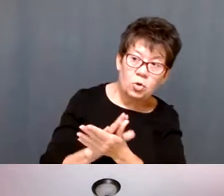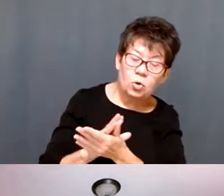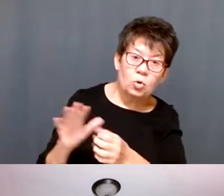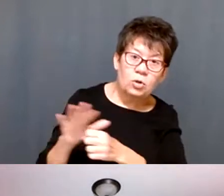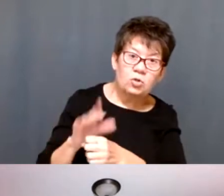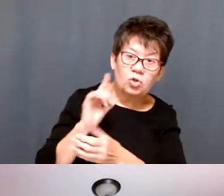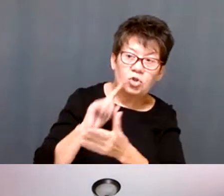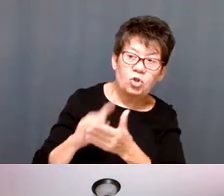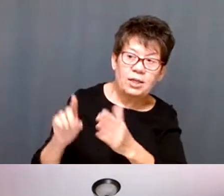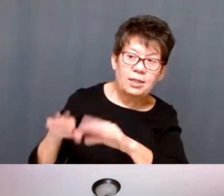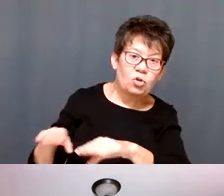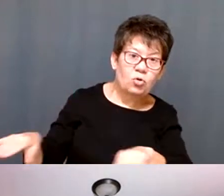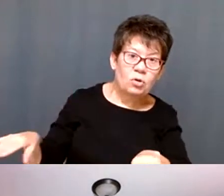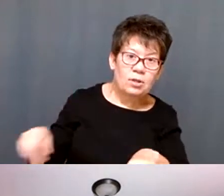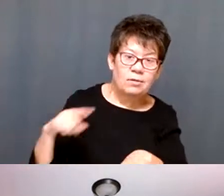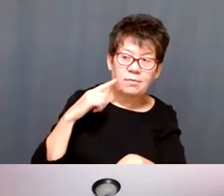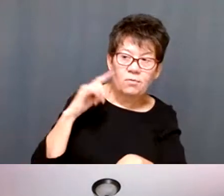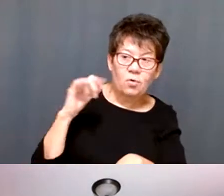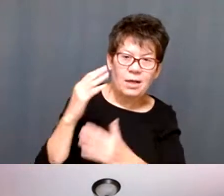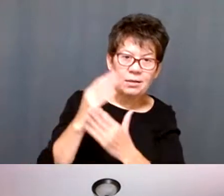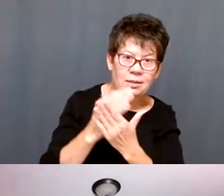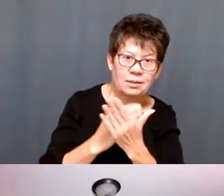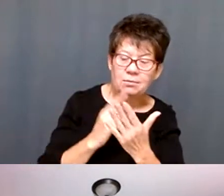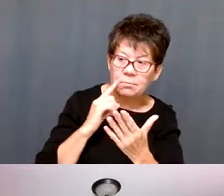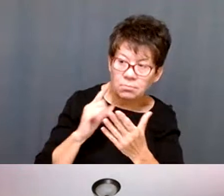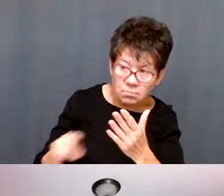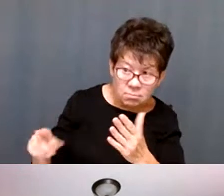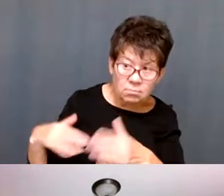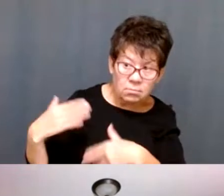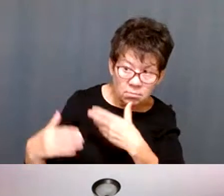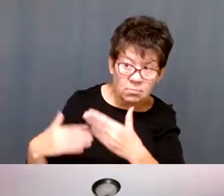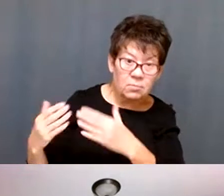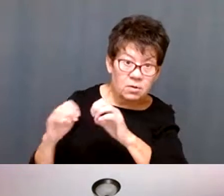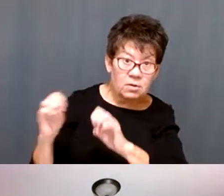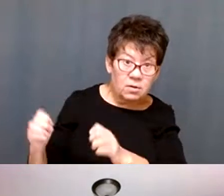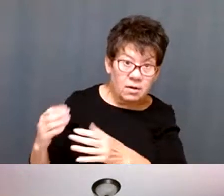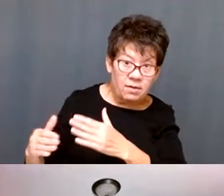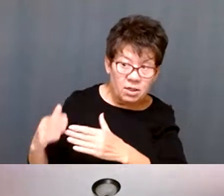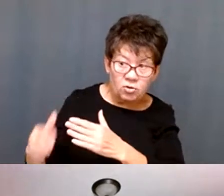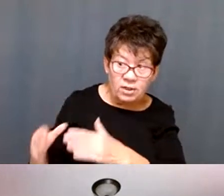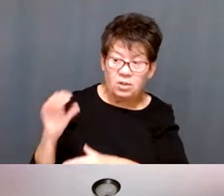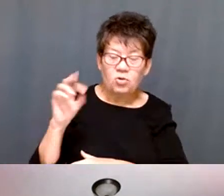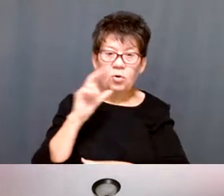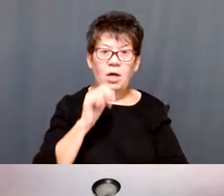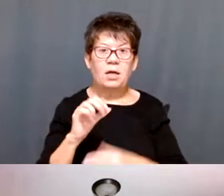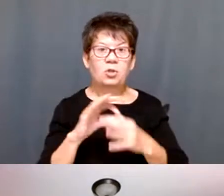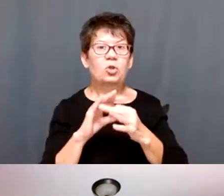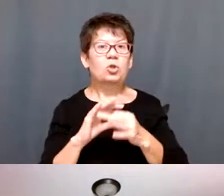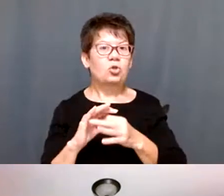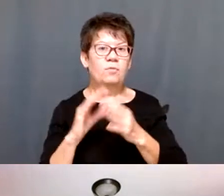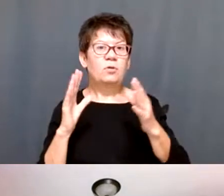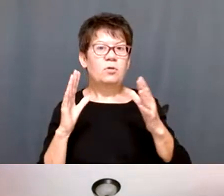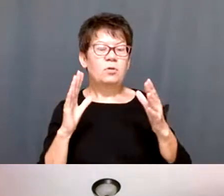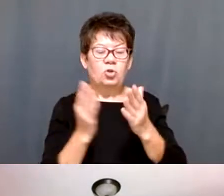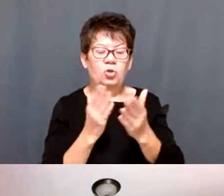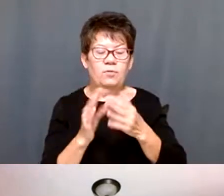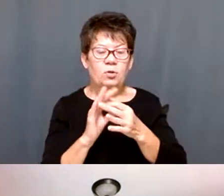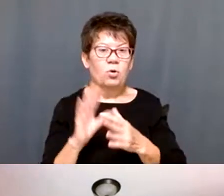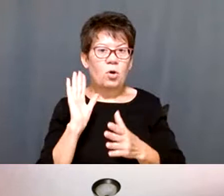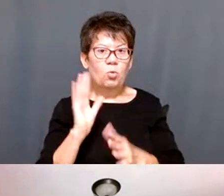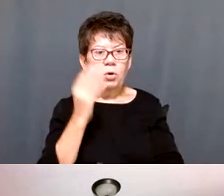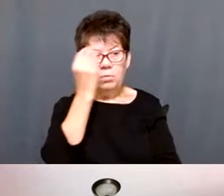children who are on the list to be evaluated and checking progress. And in that, service coordinator will be in communication with the family on the